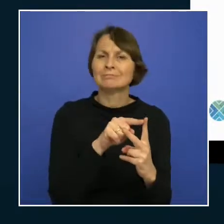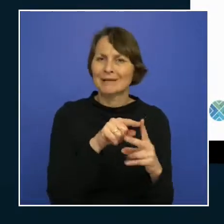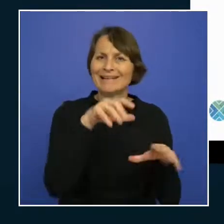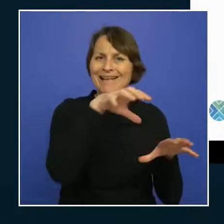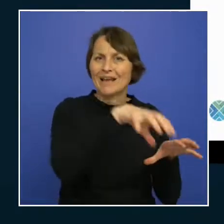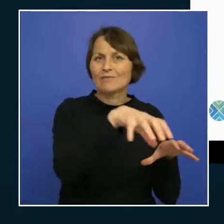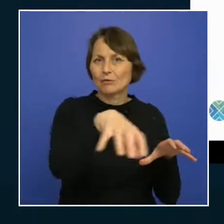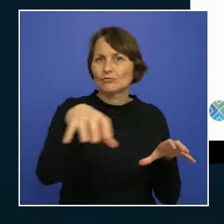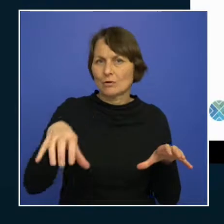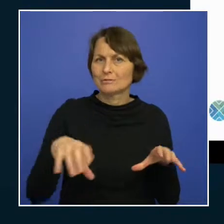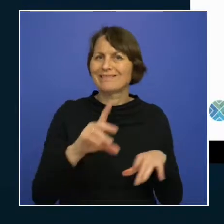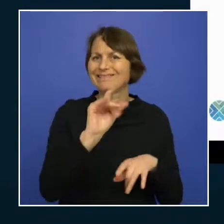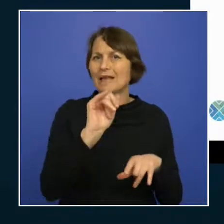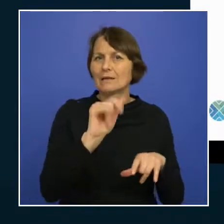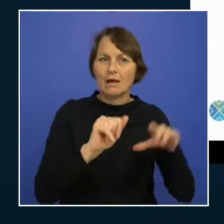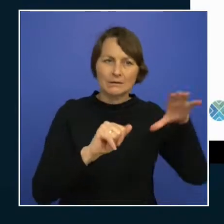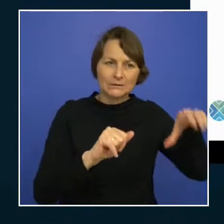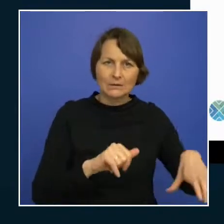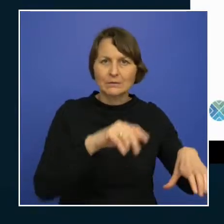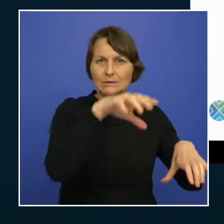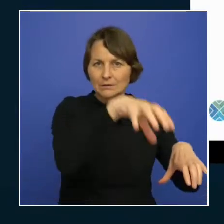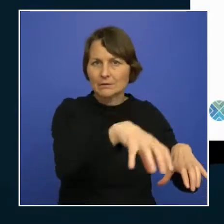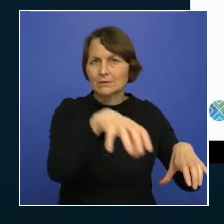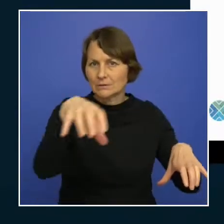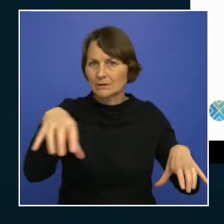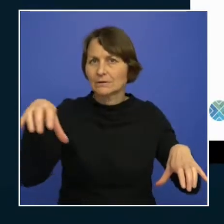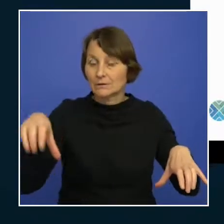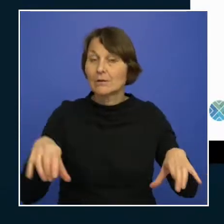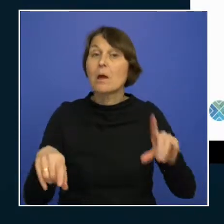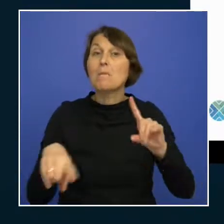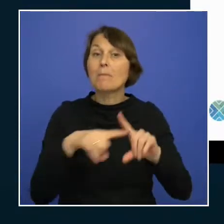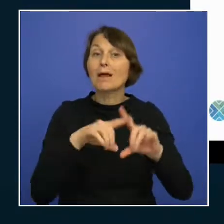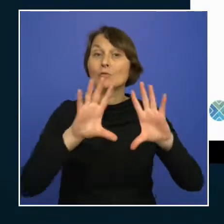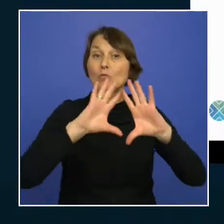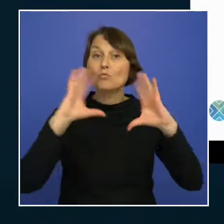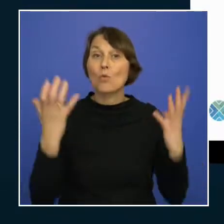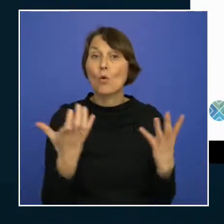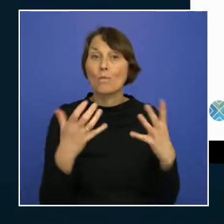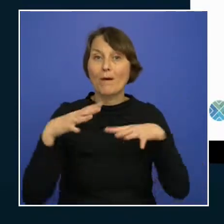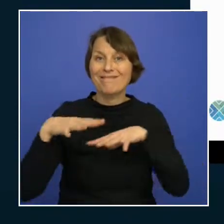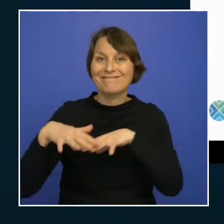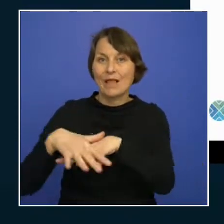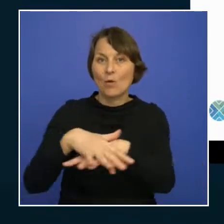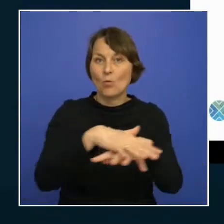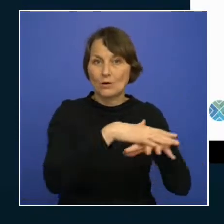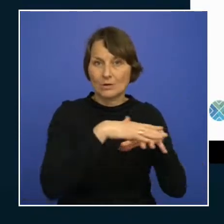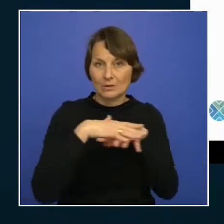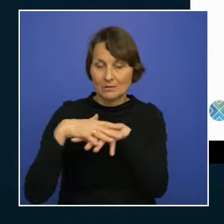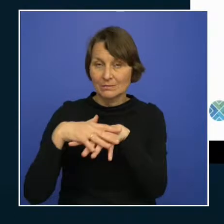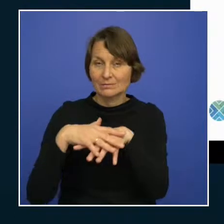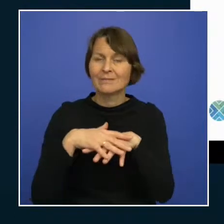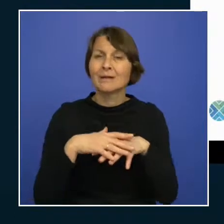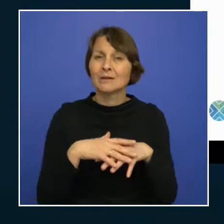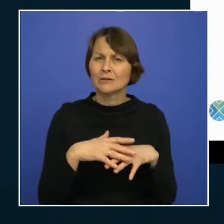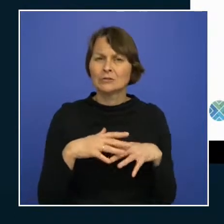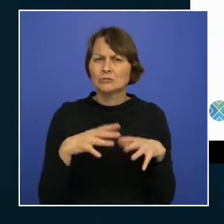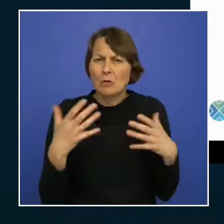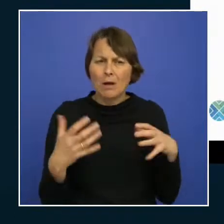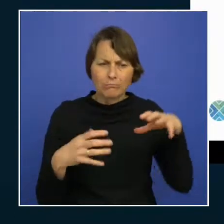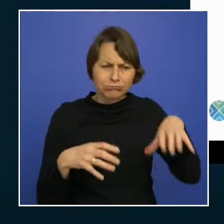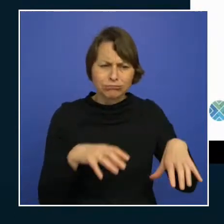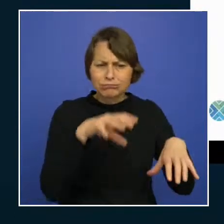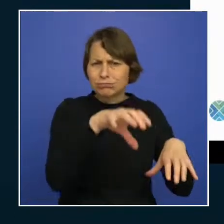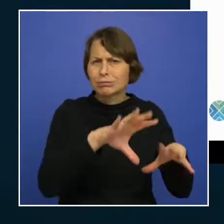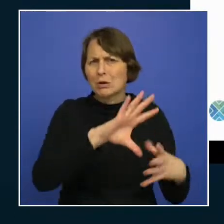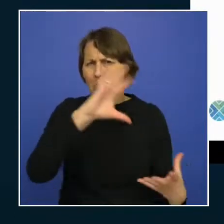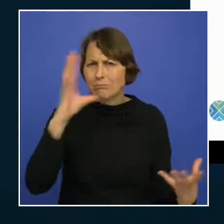centers, and the global network. So the physical infrastructure consists roughly about 160